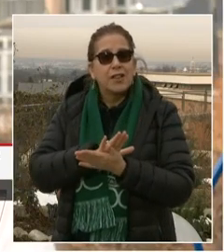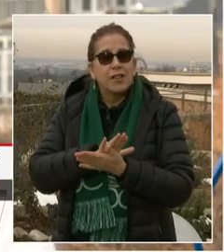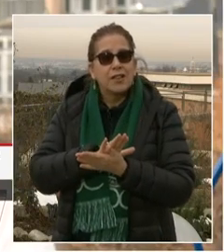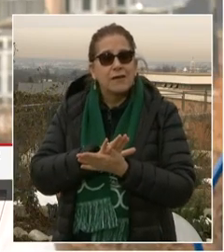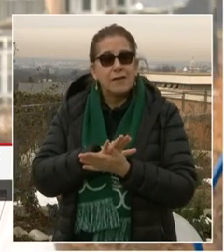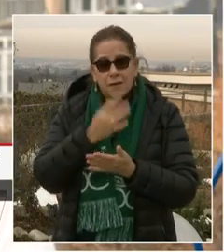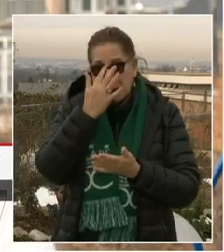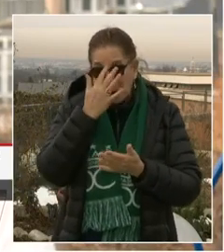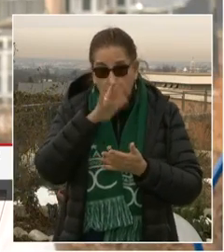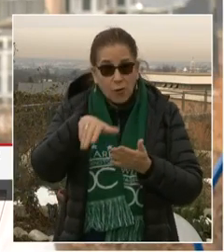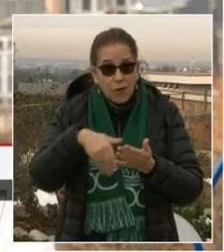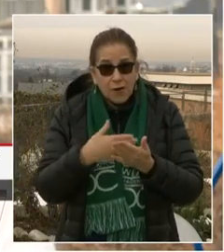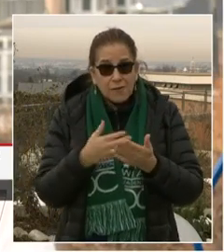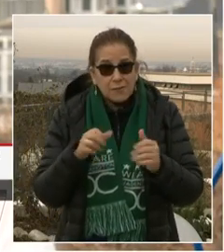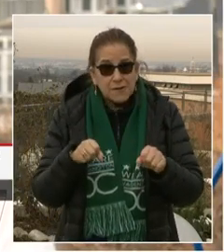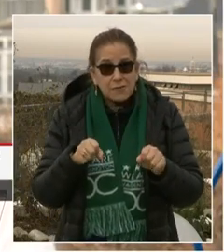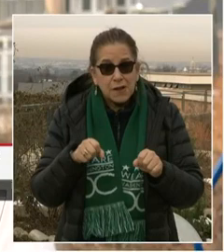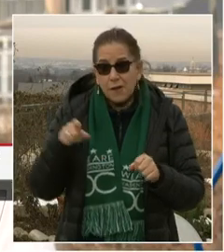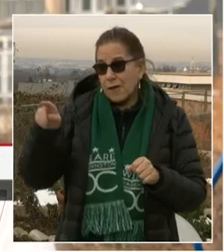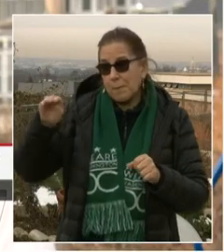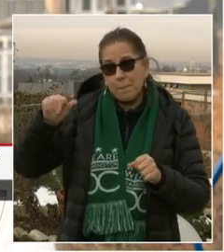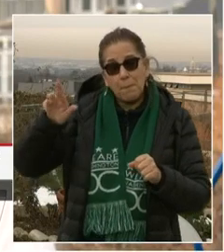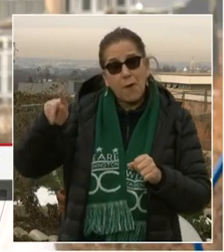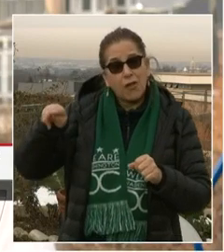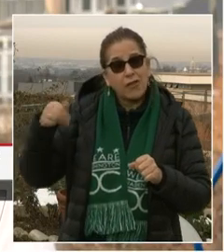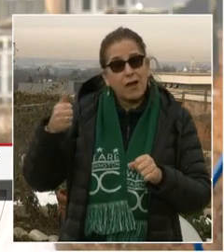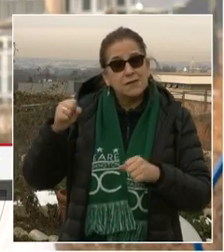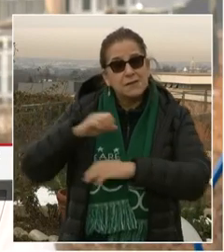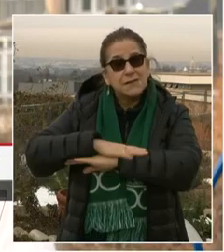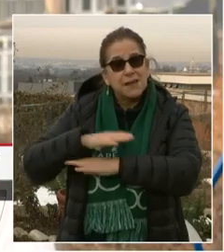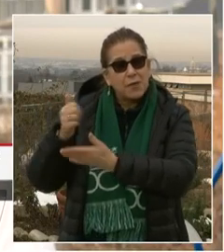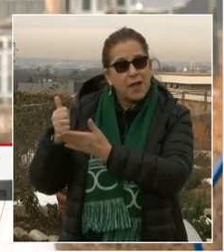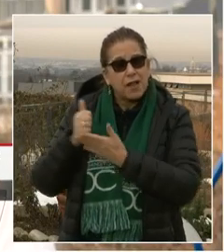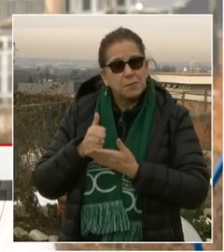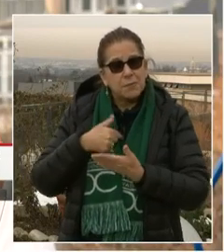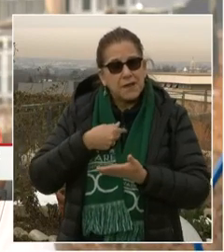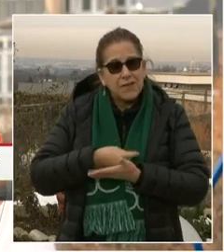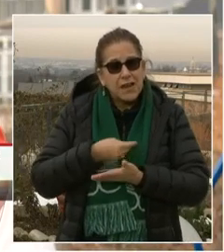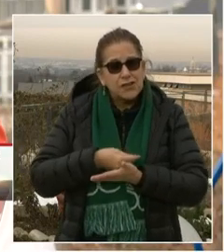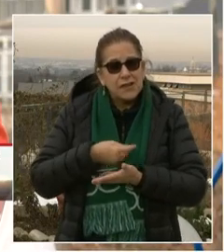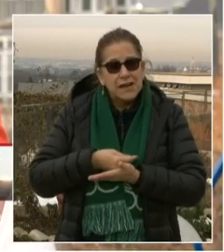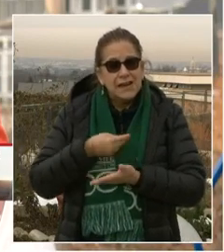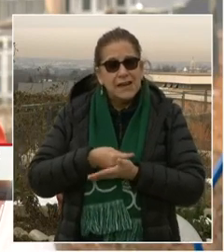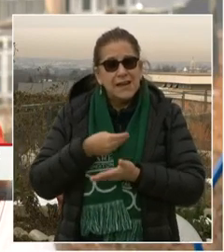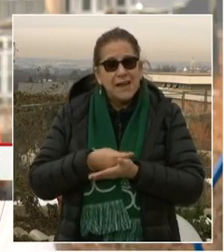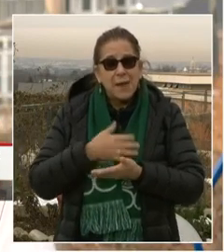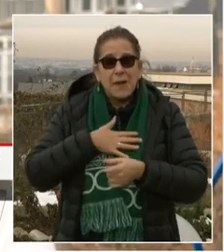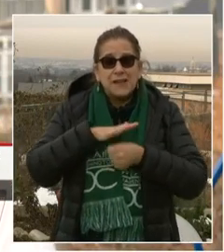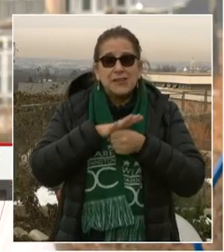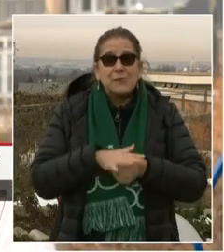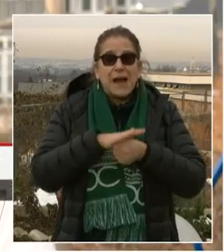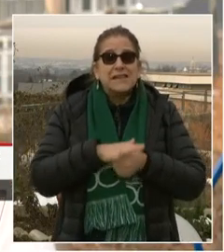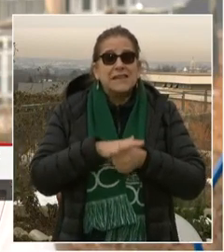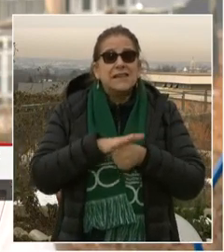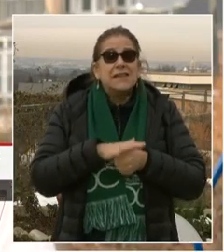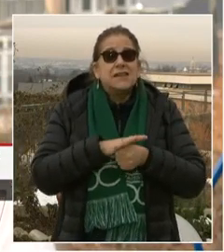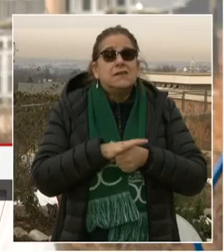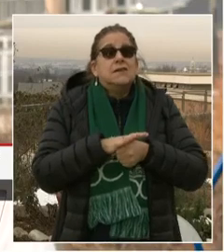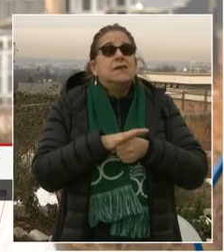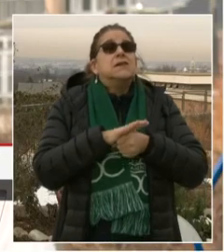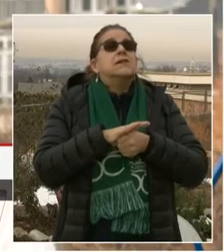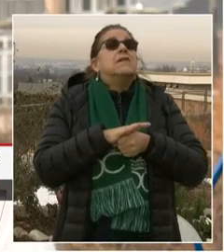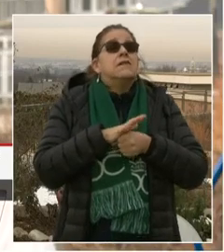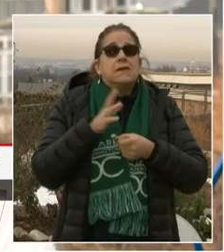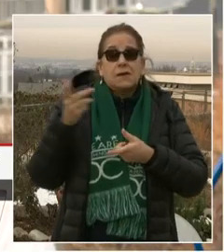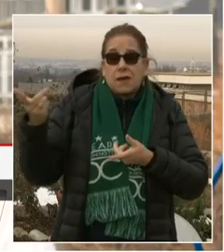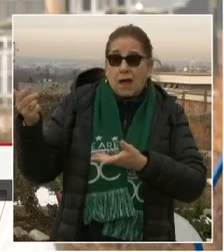not only helped my family financially, but also helped reduce my stress and allow my family to go back to mommy and children